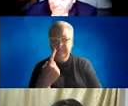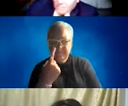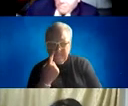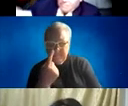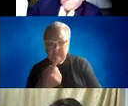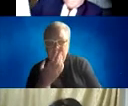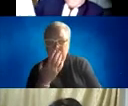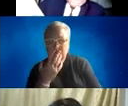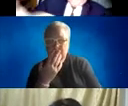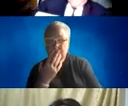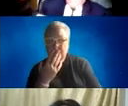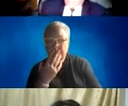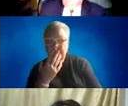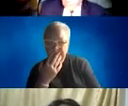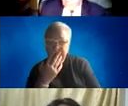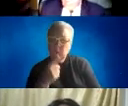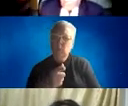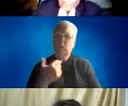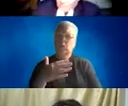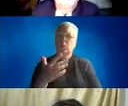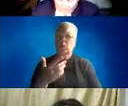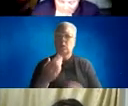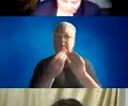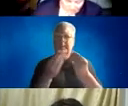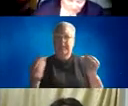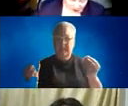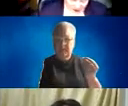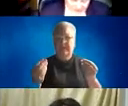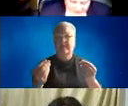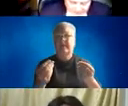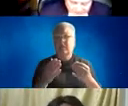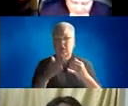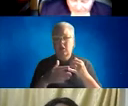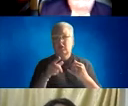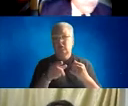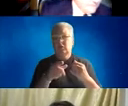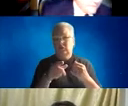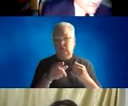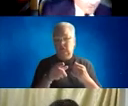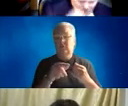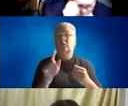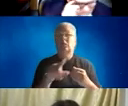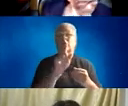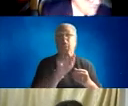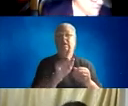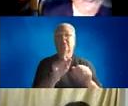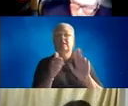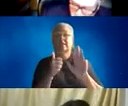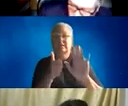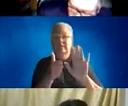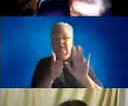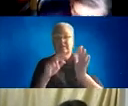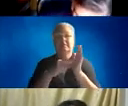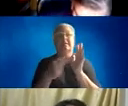there's a lot in the chat, but I'll start with the last one here. 16, goal 16 could mean no racial discrimination,